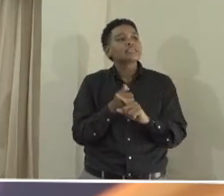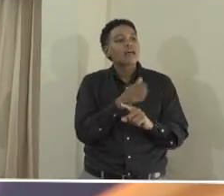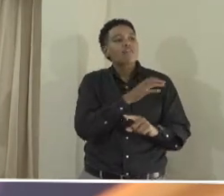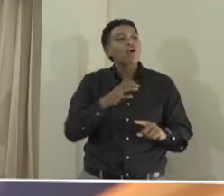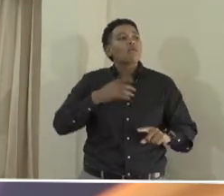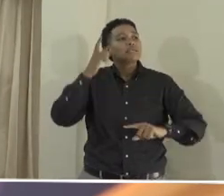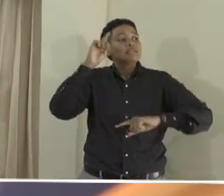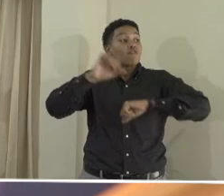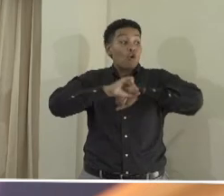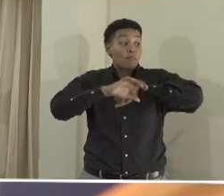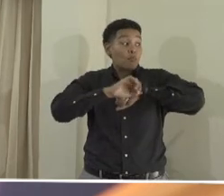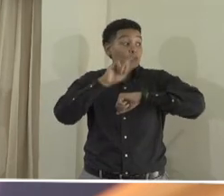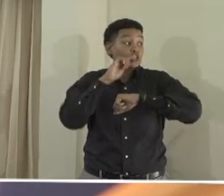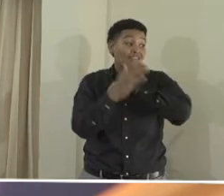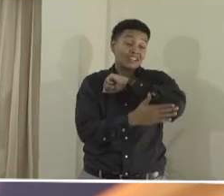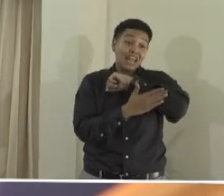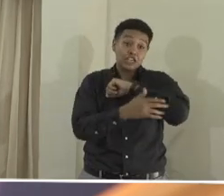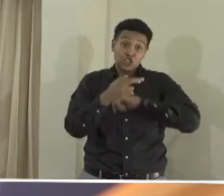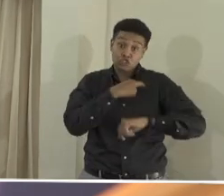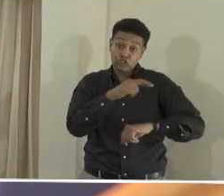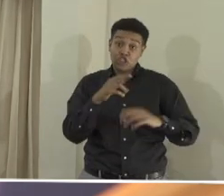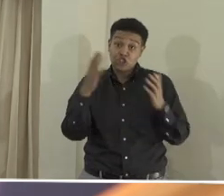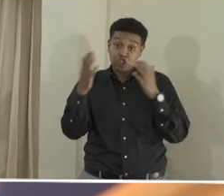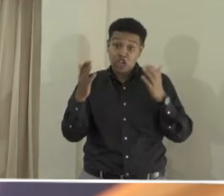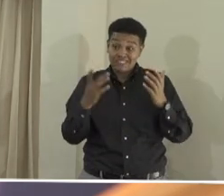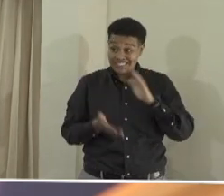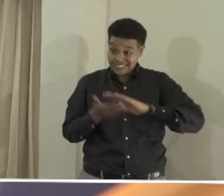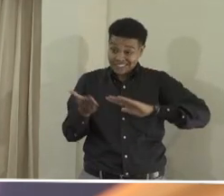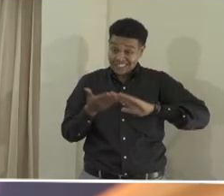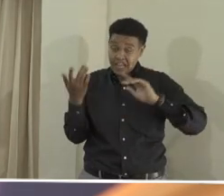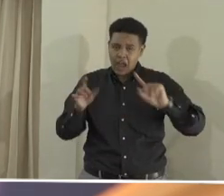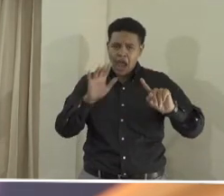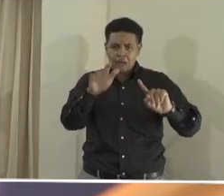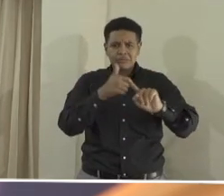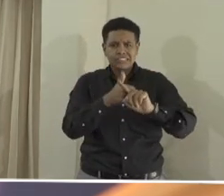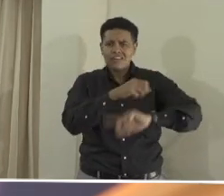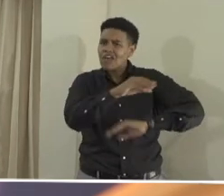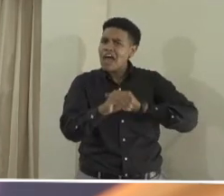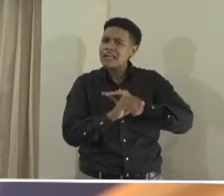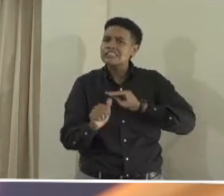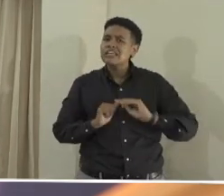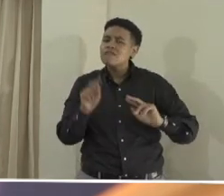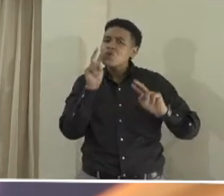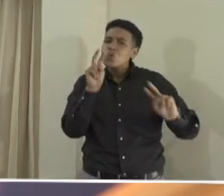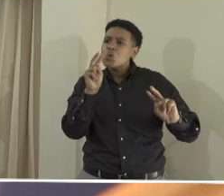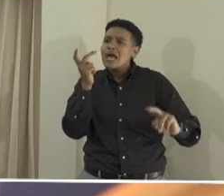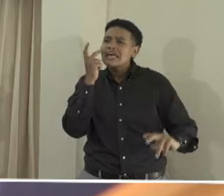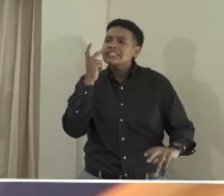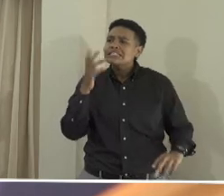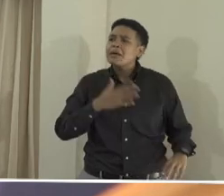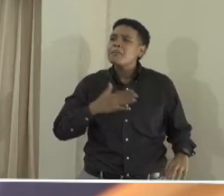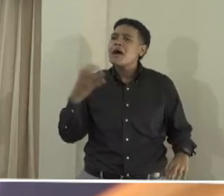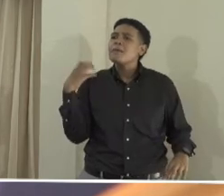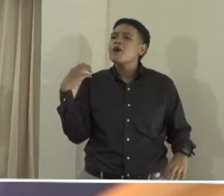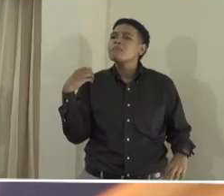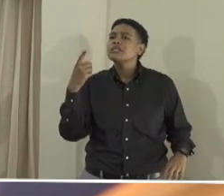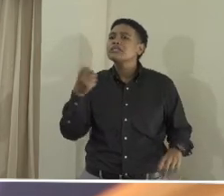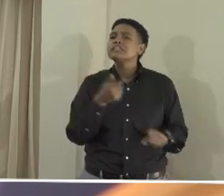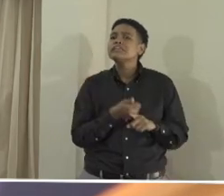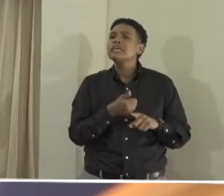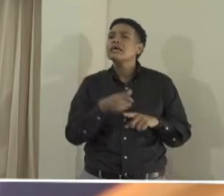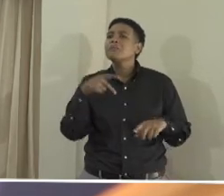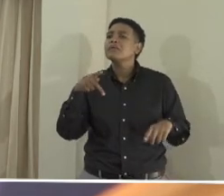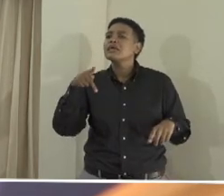the Promotion of National Religious Services. And I am looking here and I see my permanent secretary.